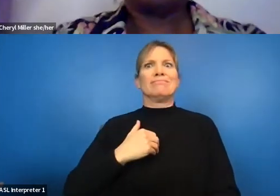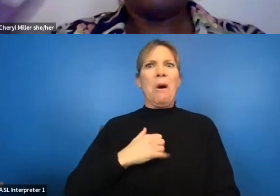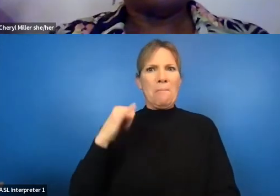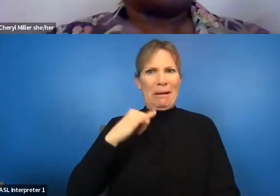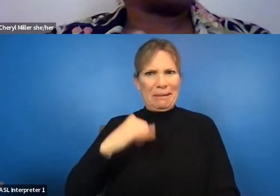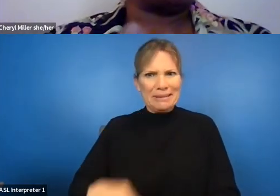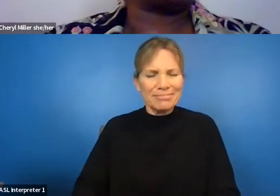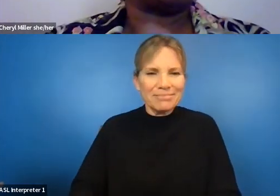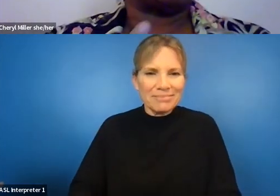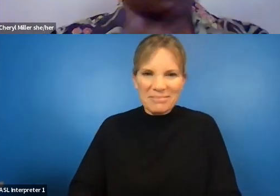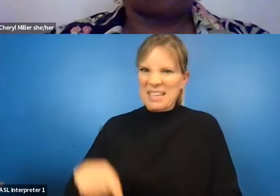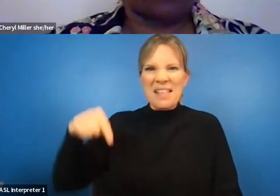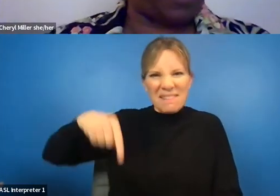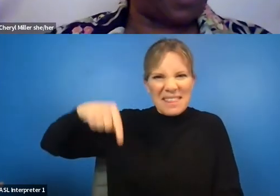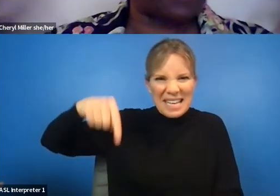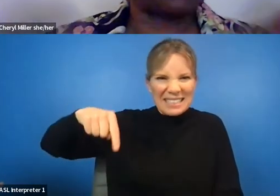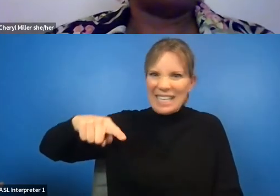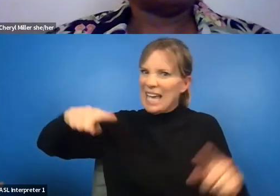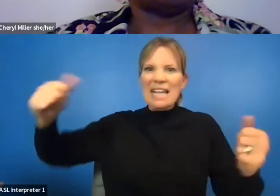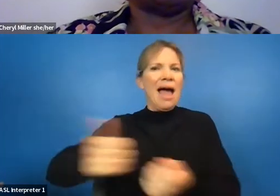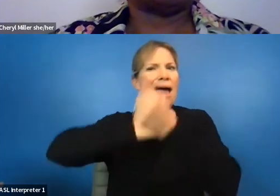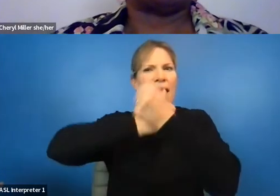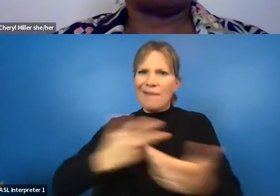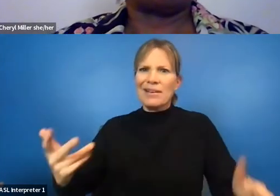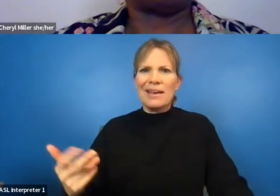goodness, this is everything.